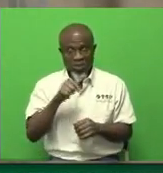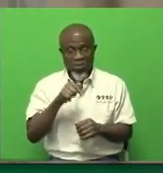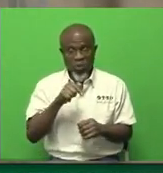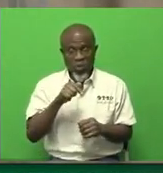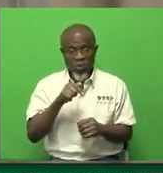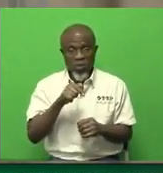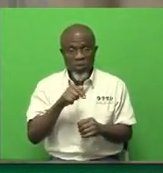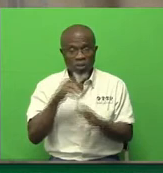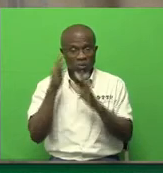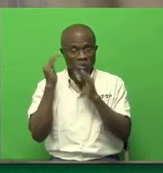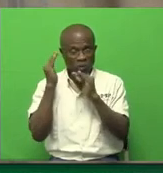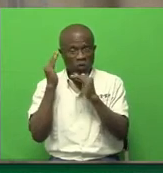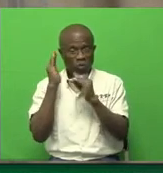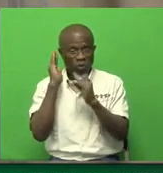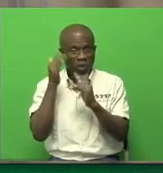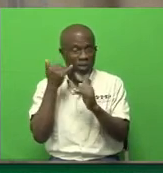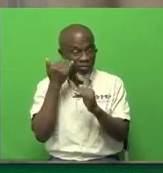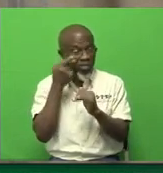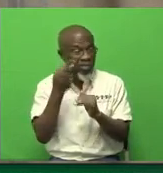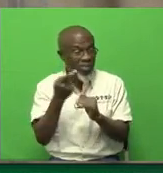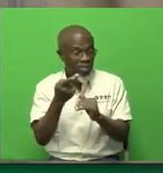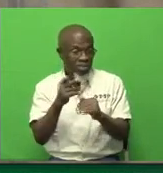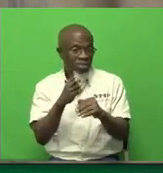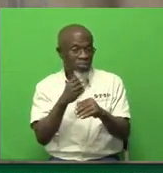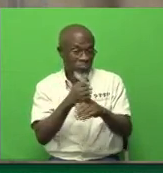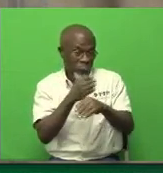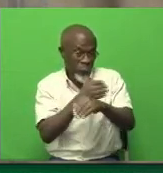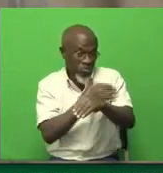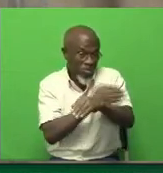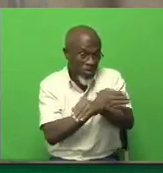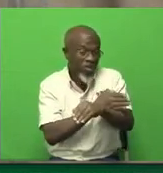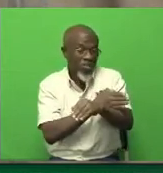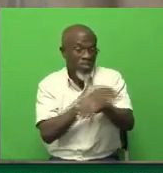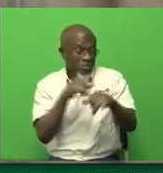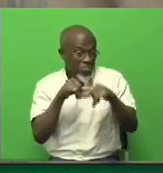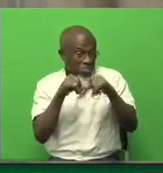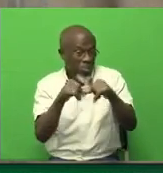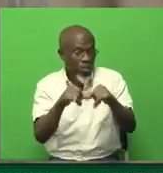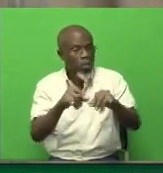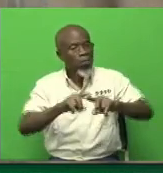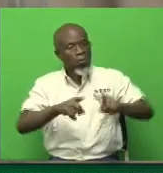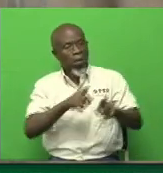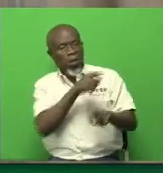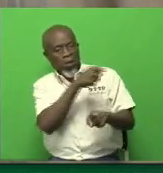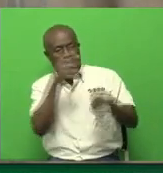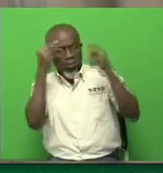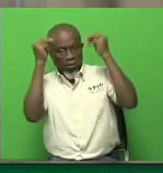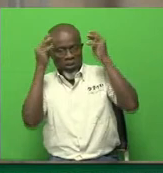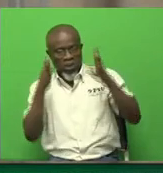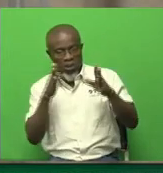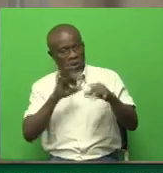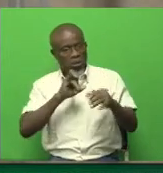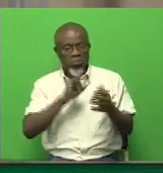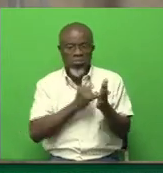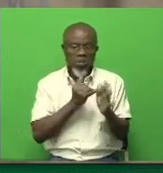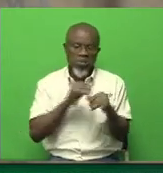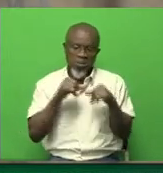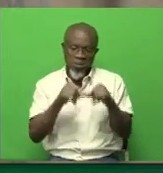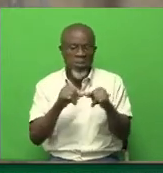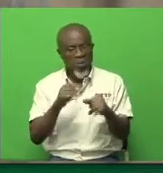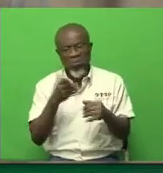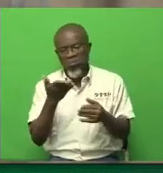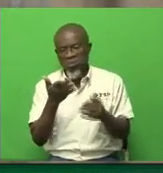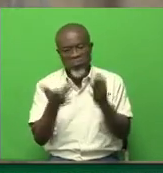and however instead of the minister reporting on the achievements in the area he just shamefully repeated the broken promises of the digital